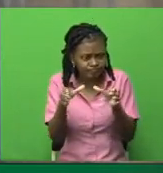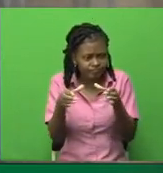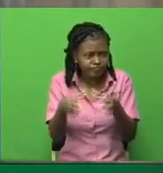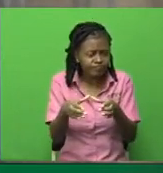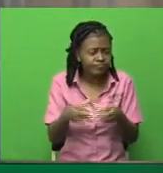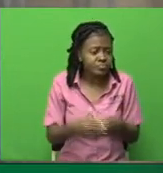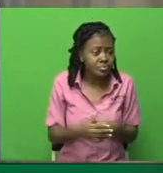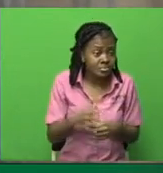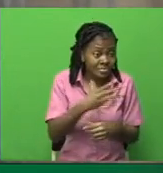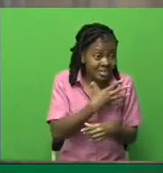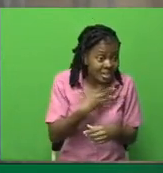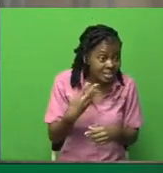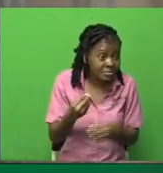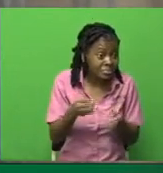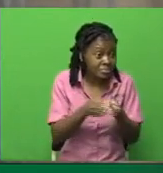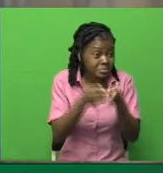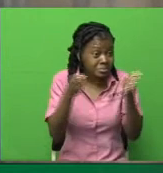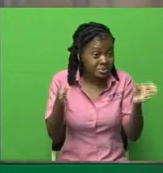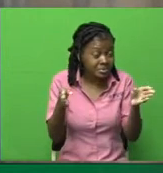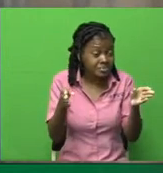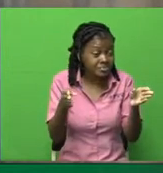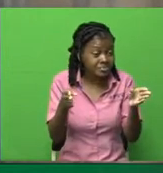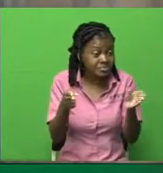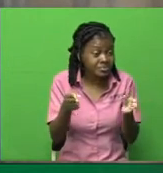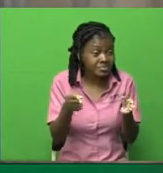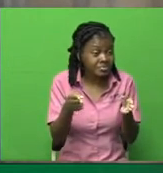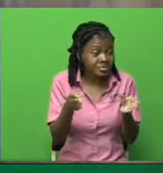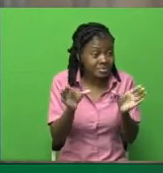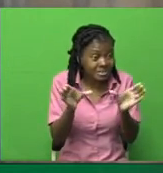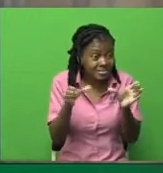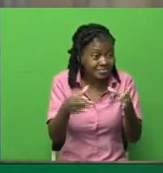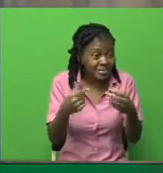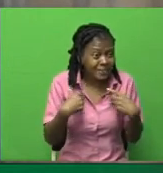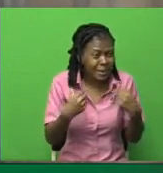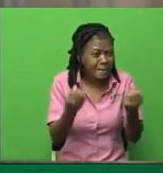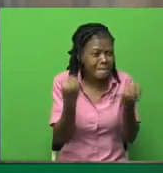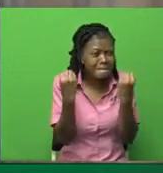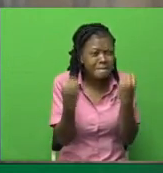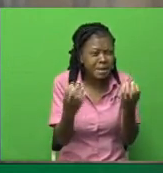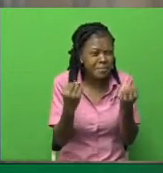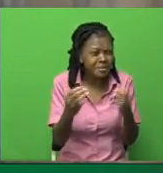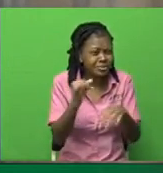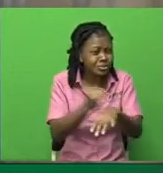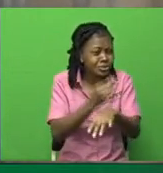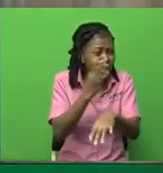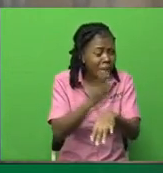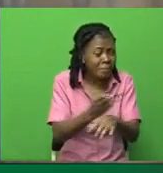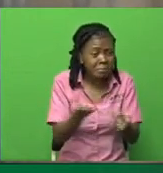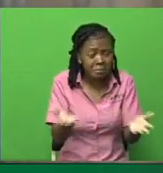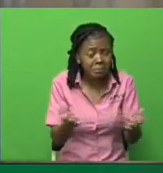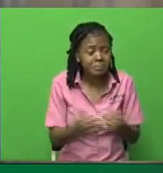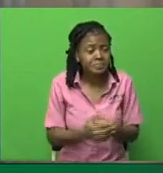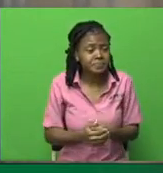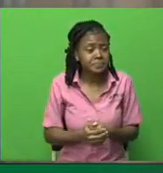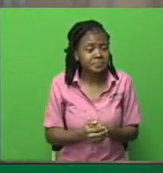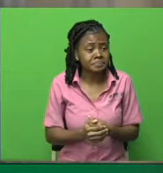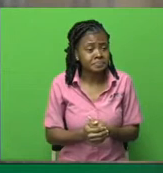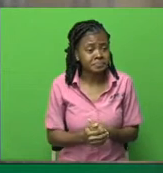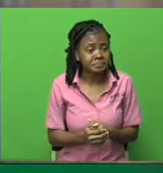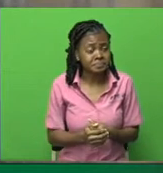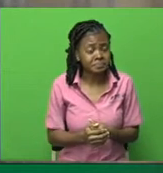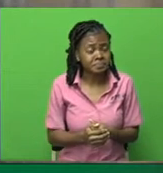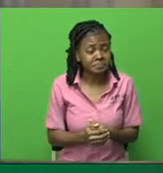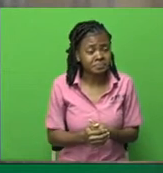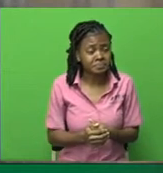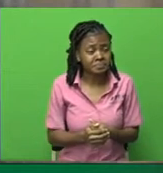sector at the expense of permanent and long-term employment are being all utilized there